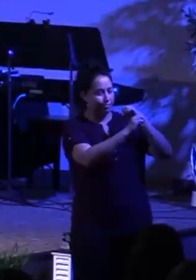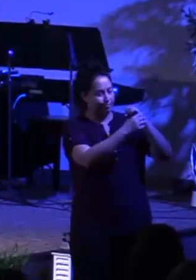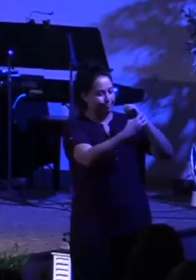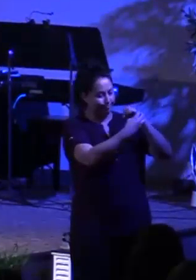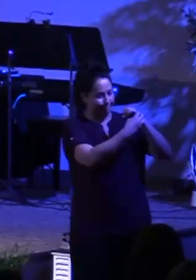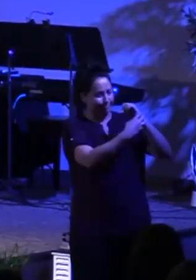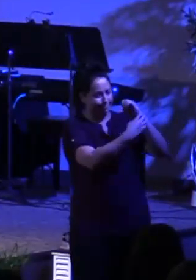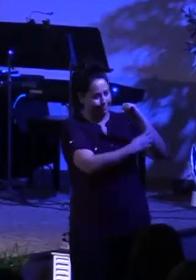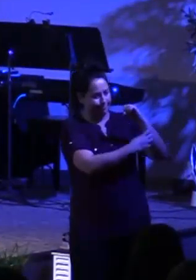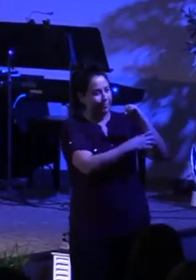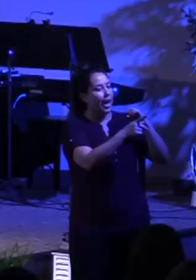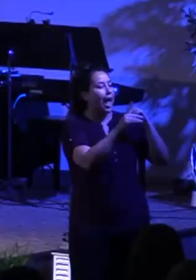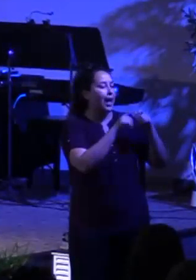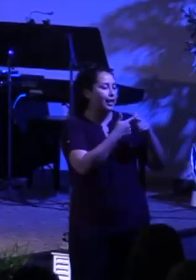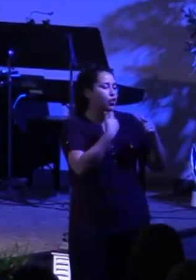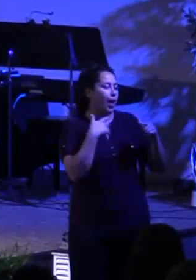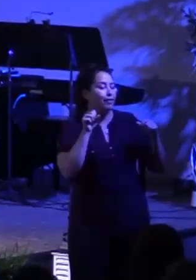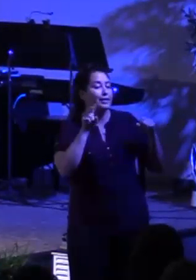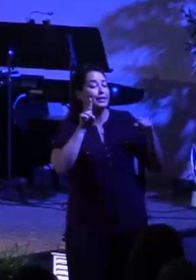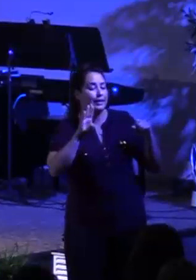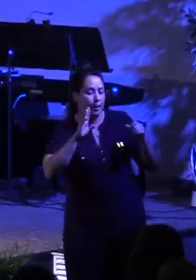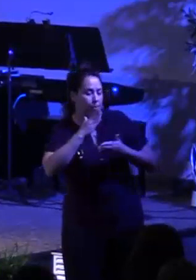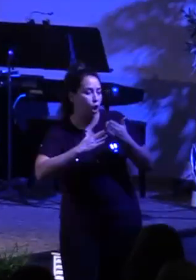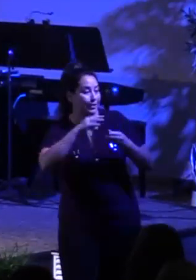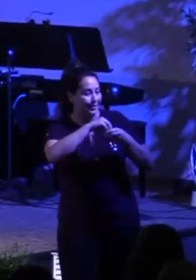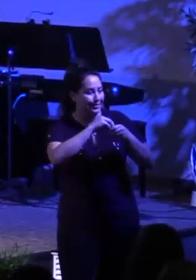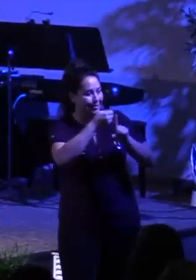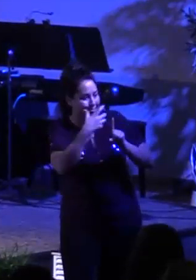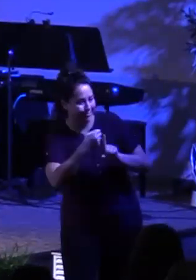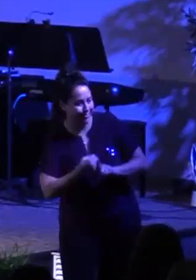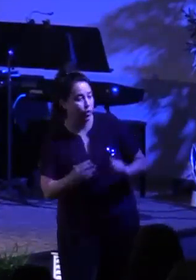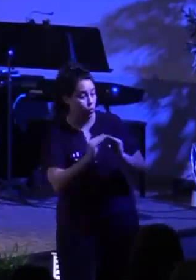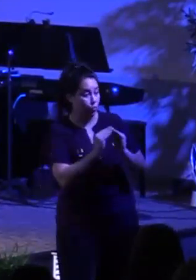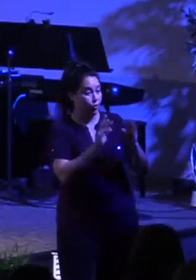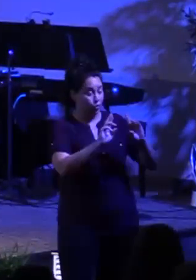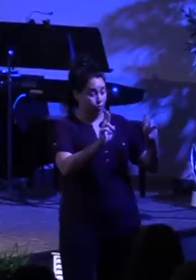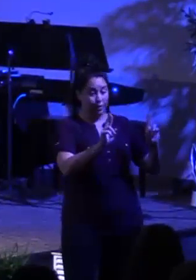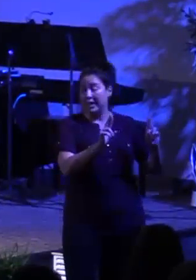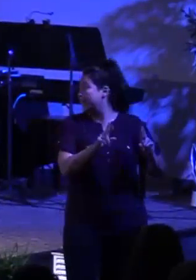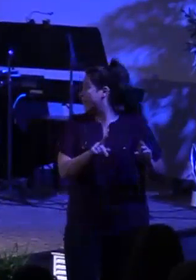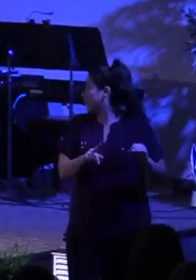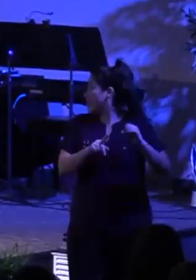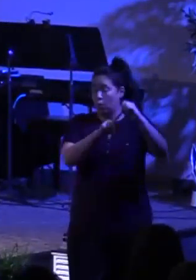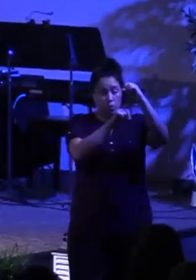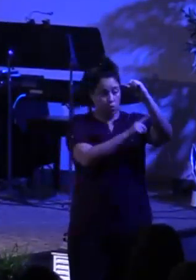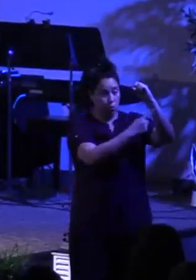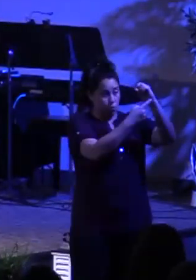like that. We're not going to go into it. So we're going to talk about 3 parts, okay? Are you ready to learn about this? Okay, so at the right by the spine, there's